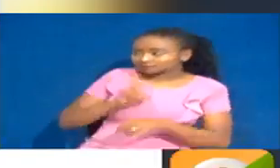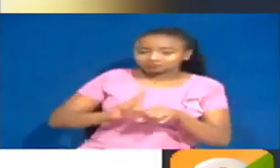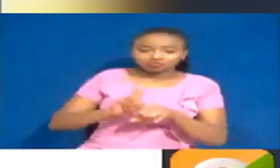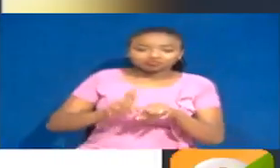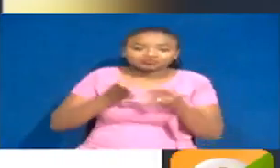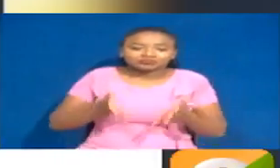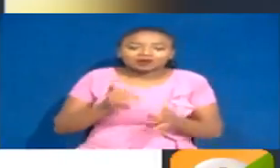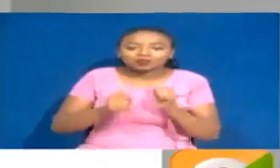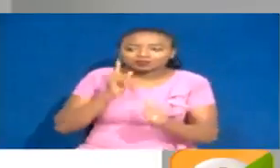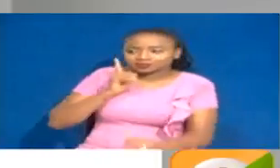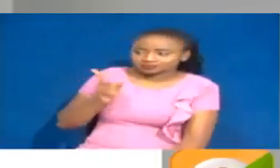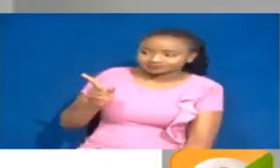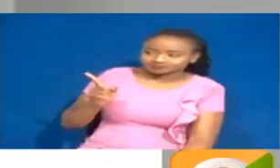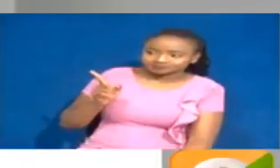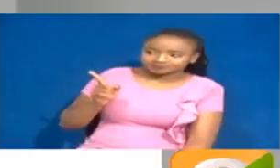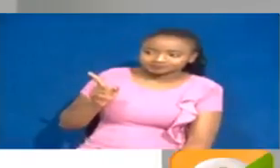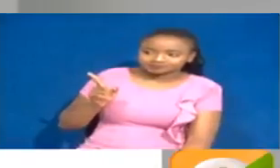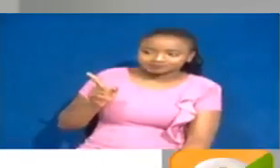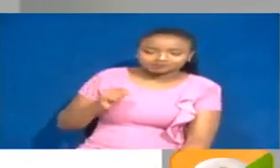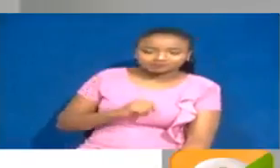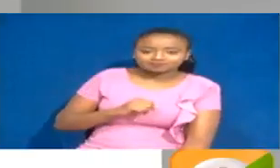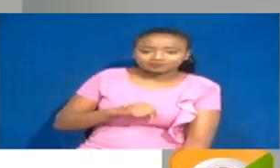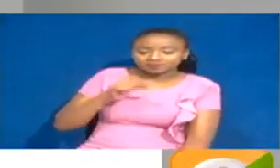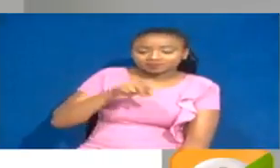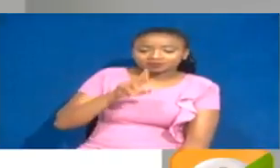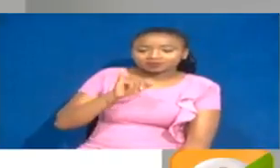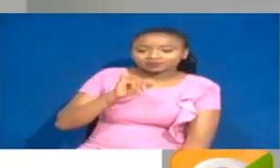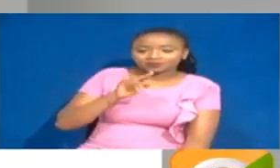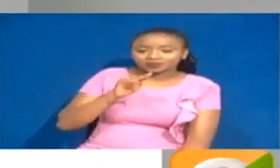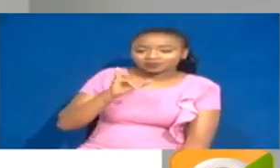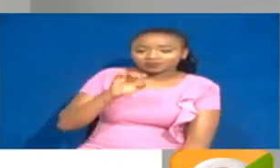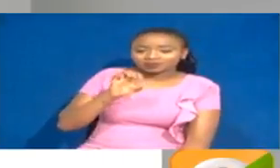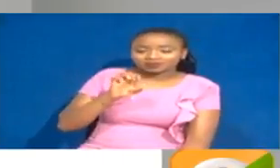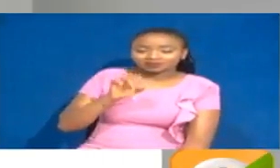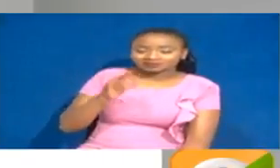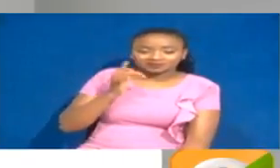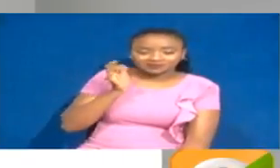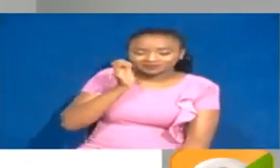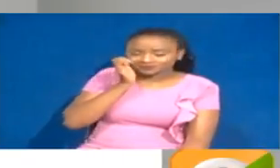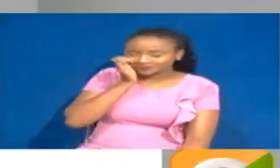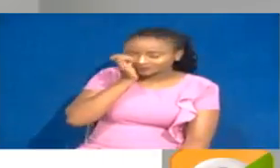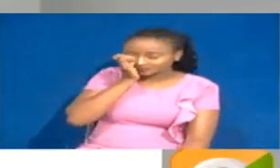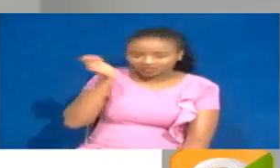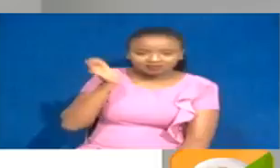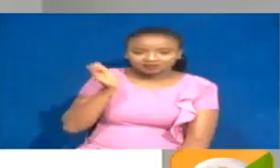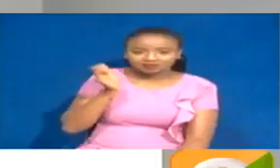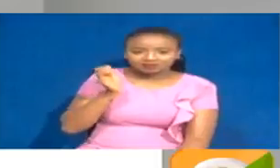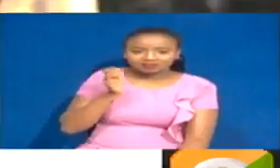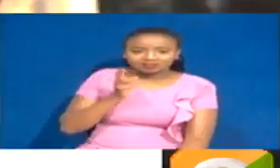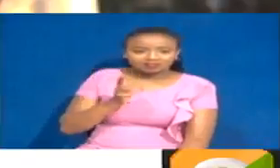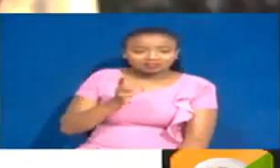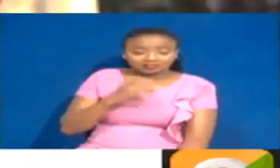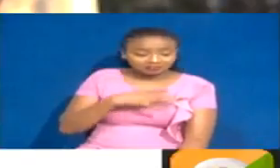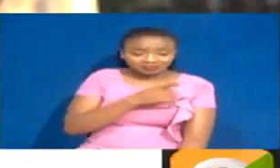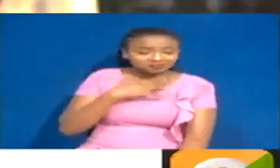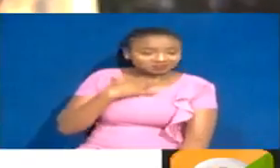is quinine. But a seven-day dose plus its bitter taste are among challenges that make it unpopular. When